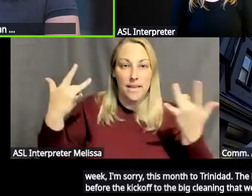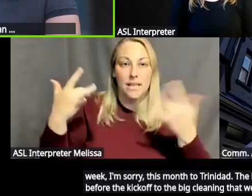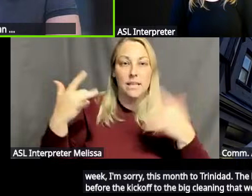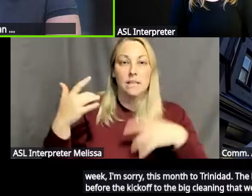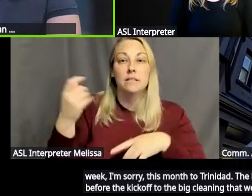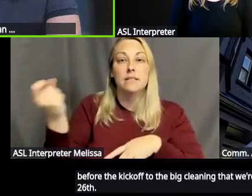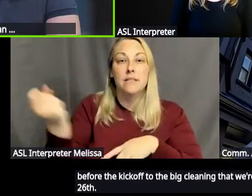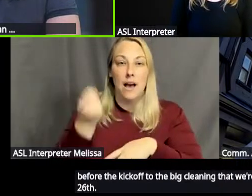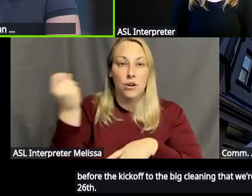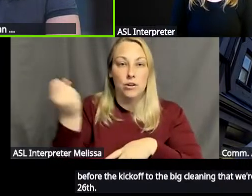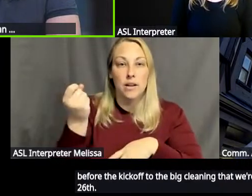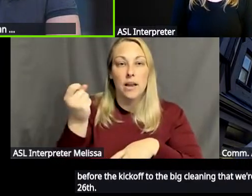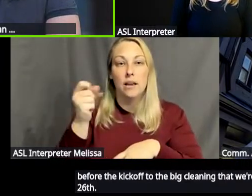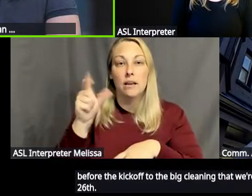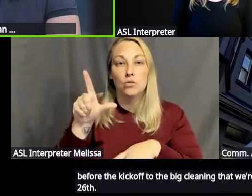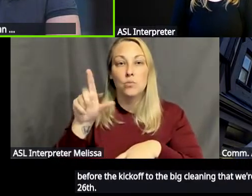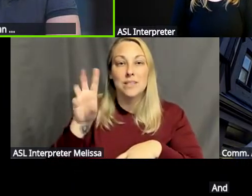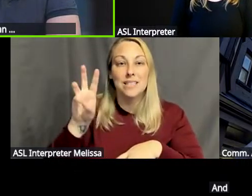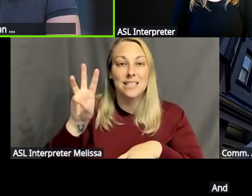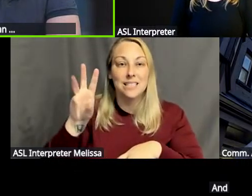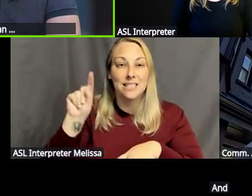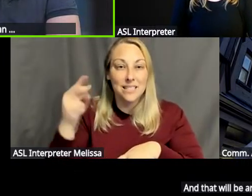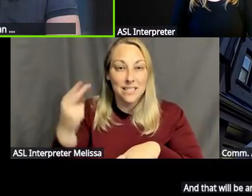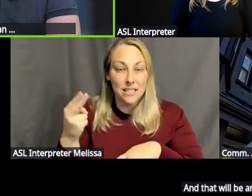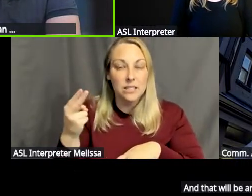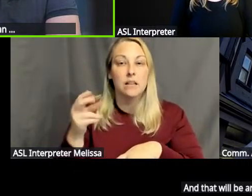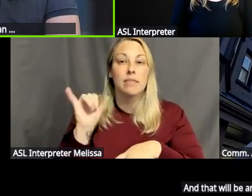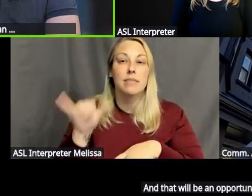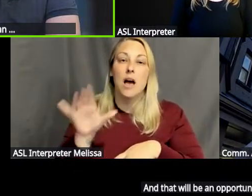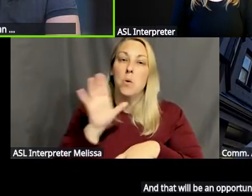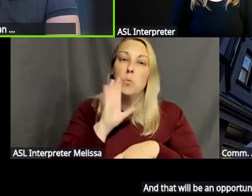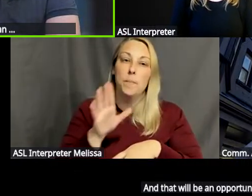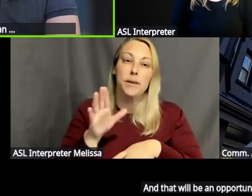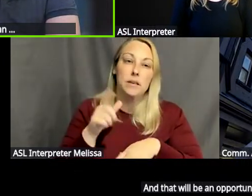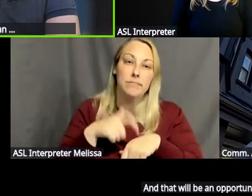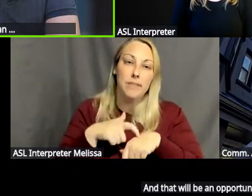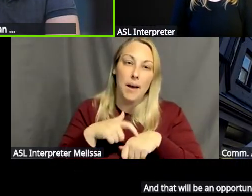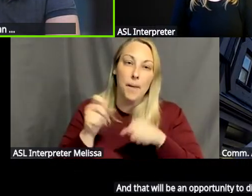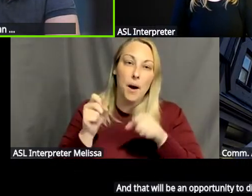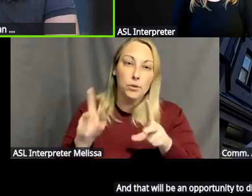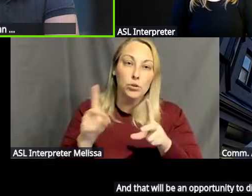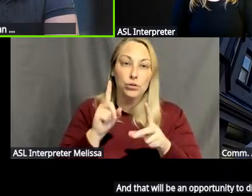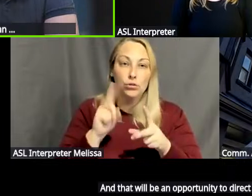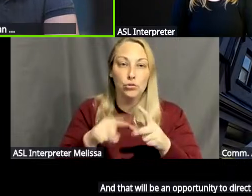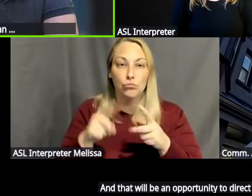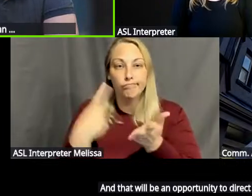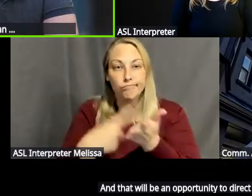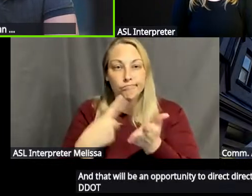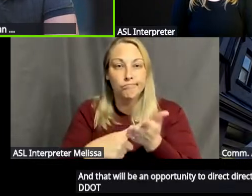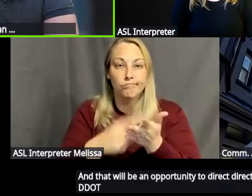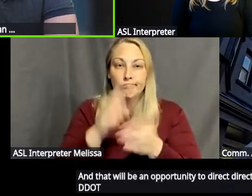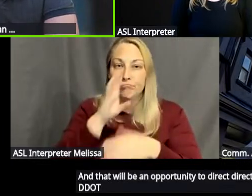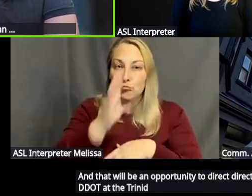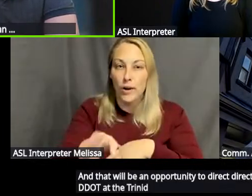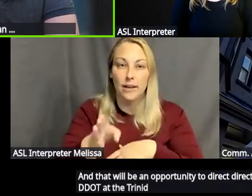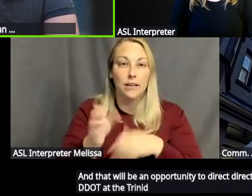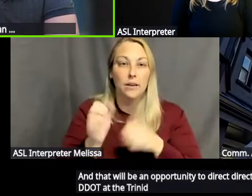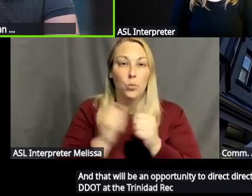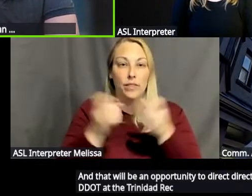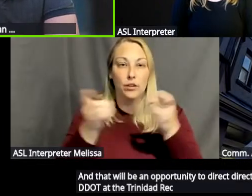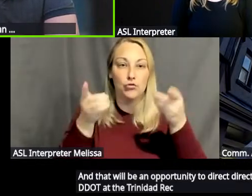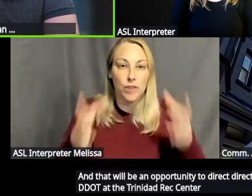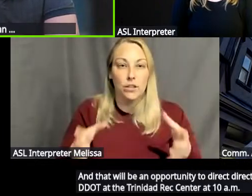26th. And that will be an opportunity to directly speak with the director of DDOT at the Trinidad Rec Center, 10